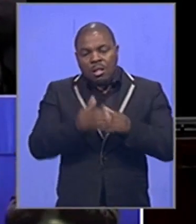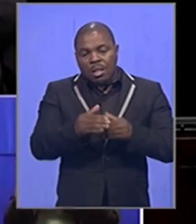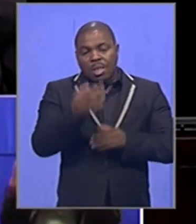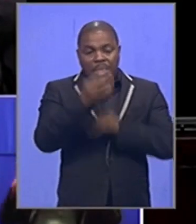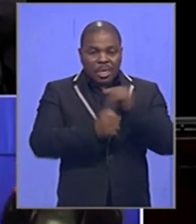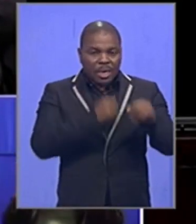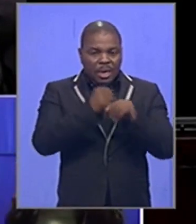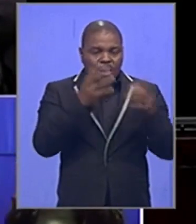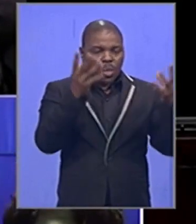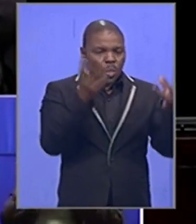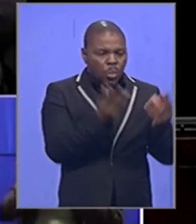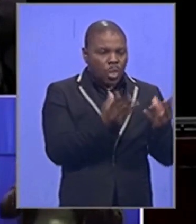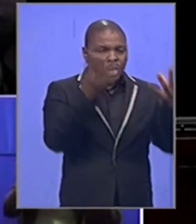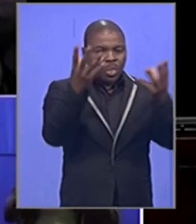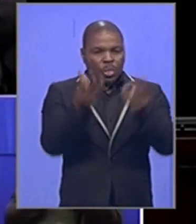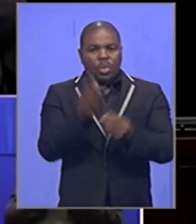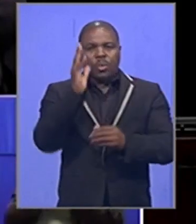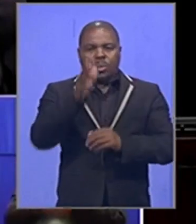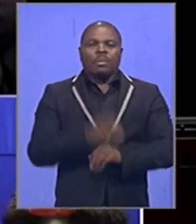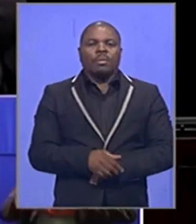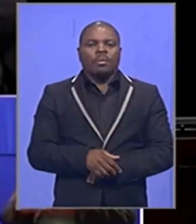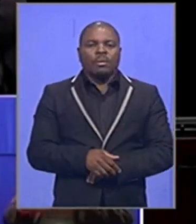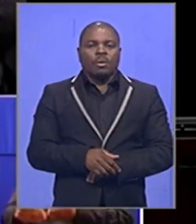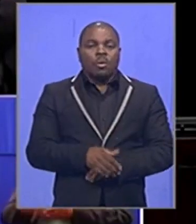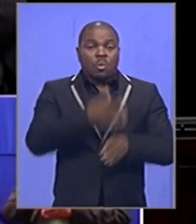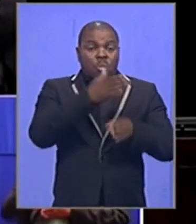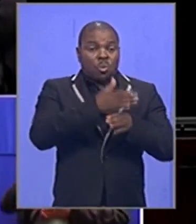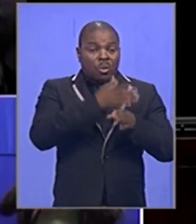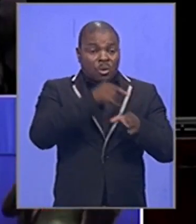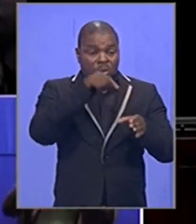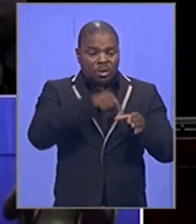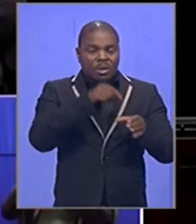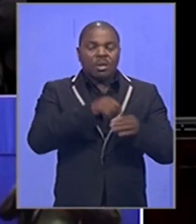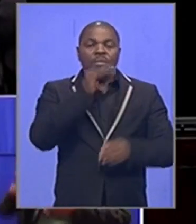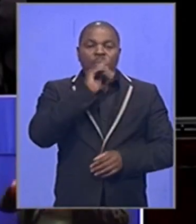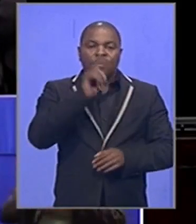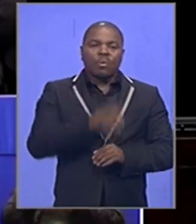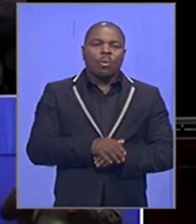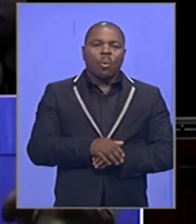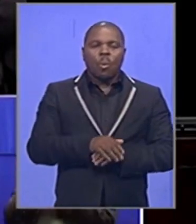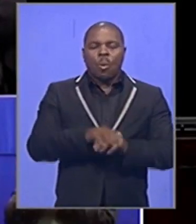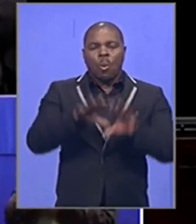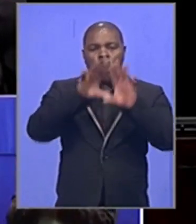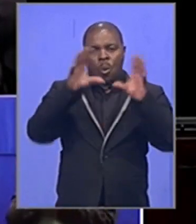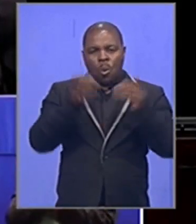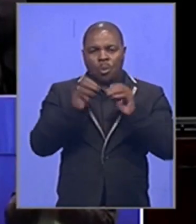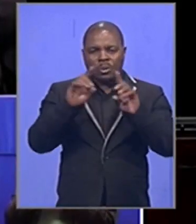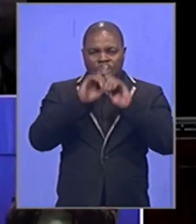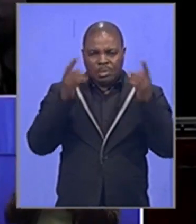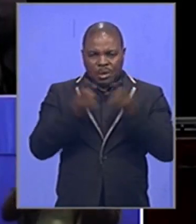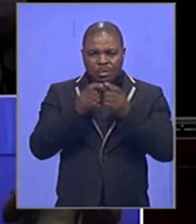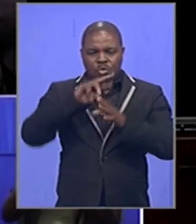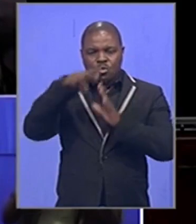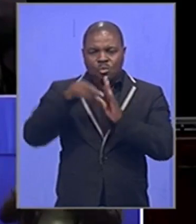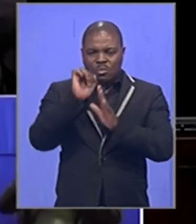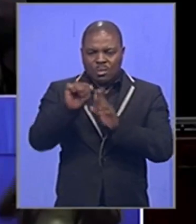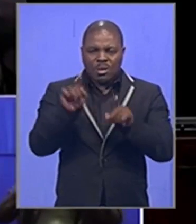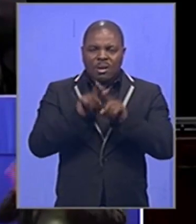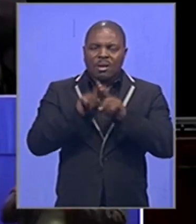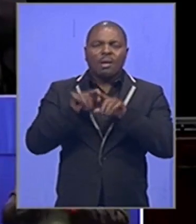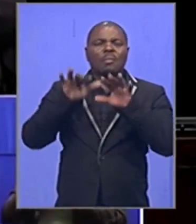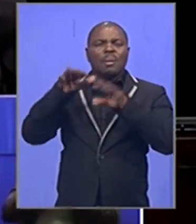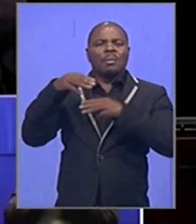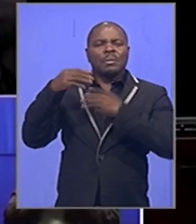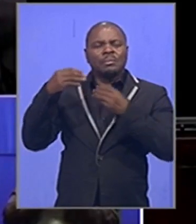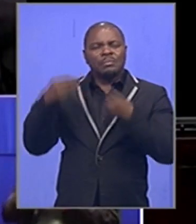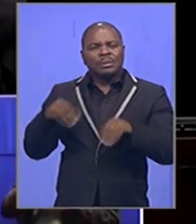years. This work, which will review the role of all departments, including the Department of Public